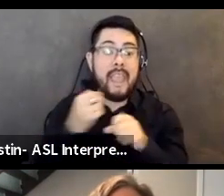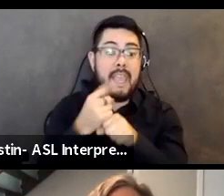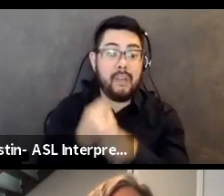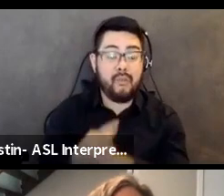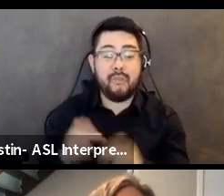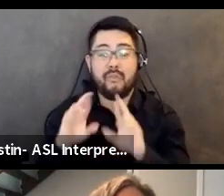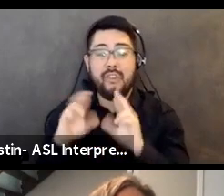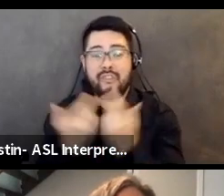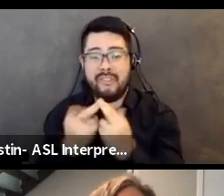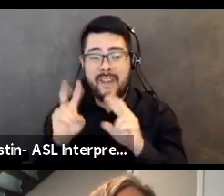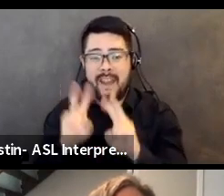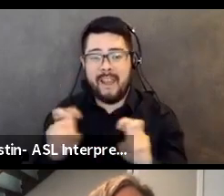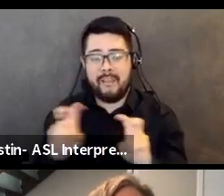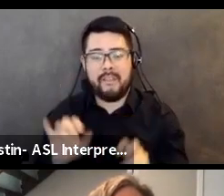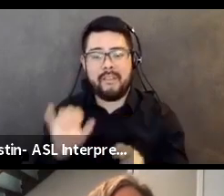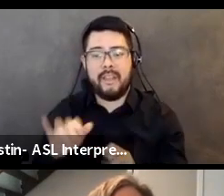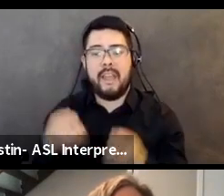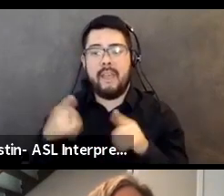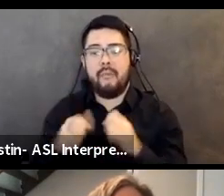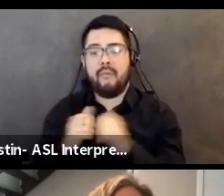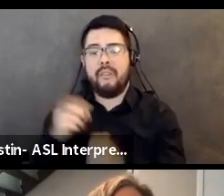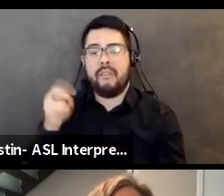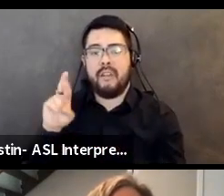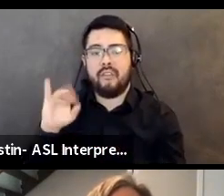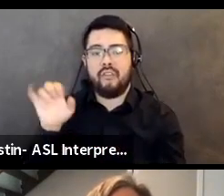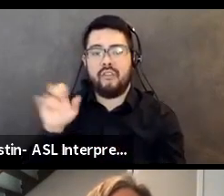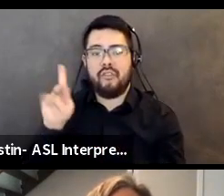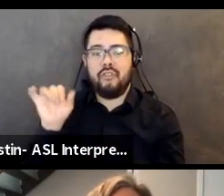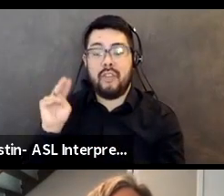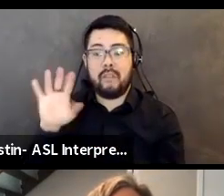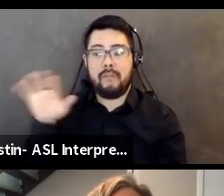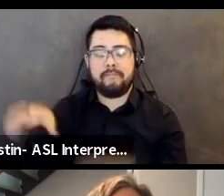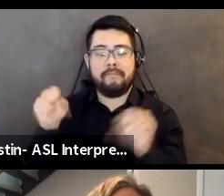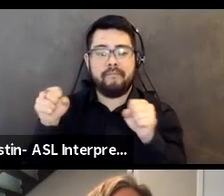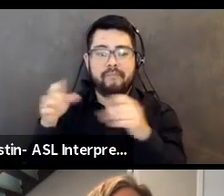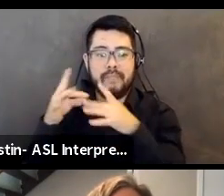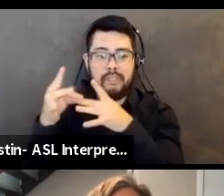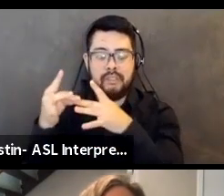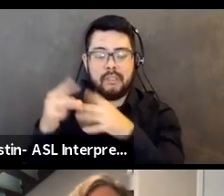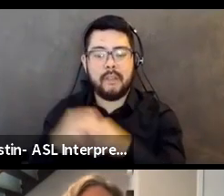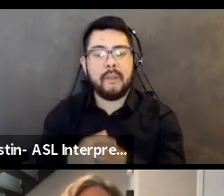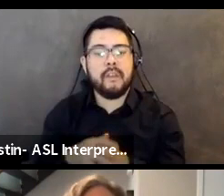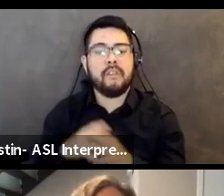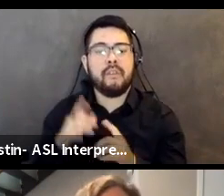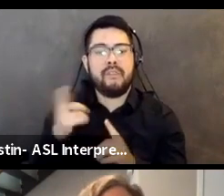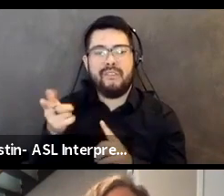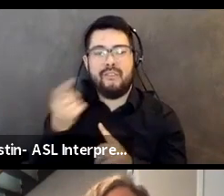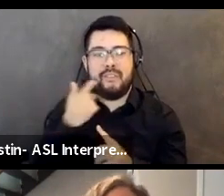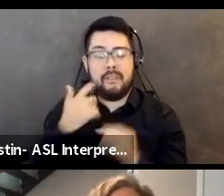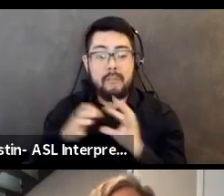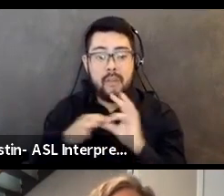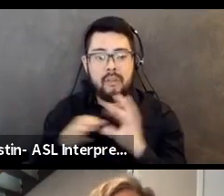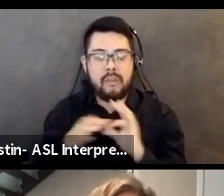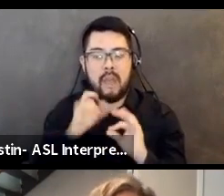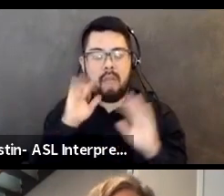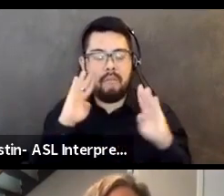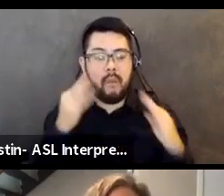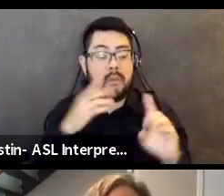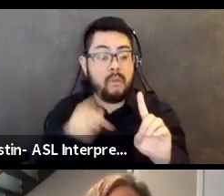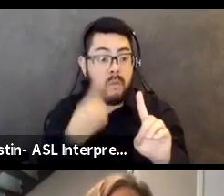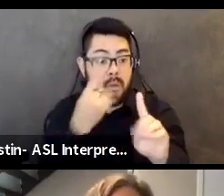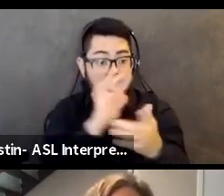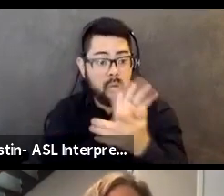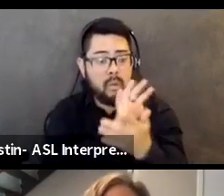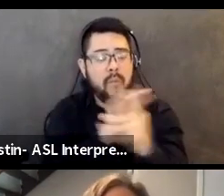began under uh dr jackson's leadership um that really to your point about not focusing on one school but but the